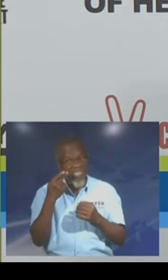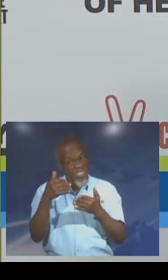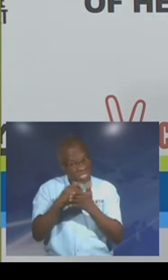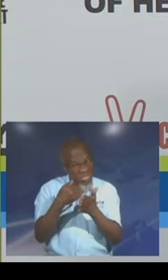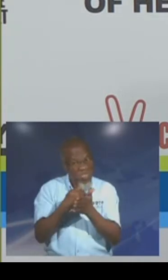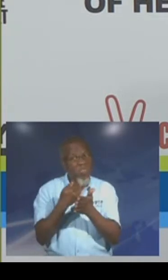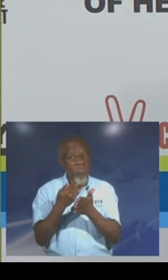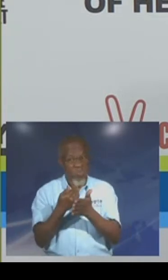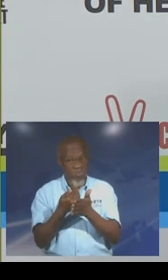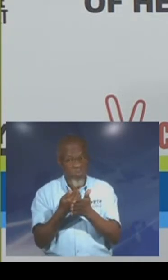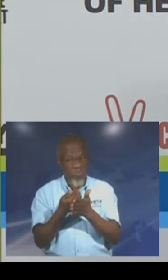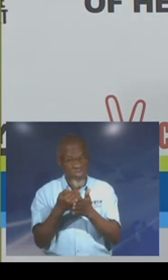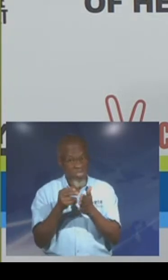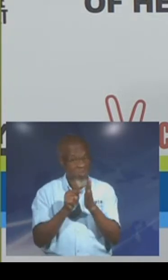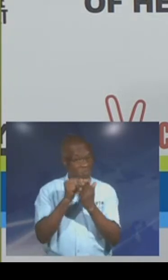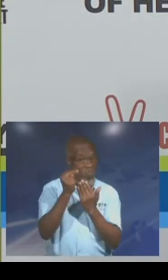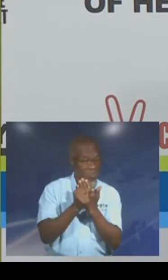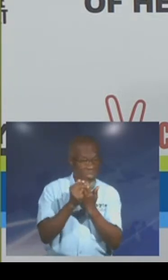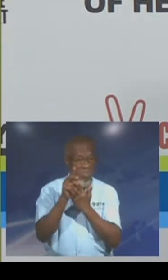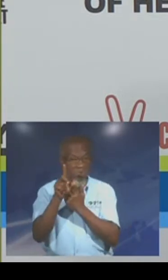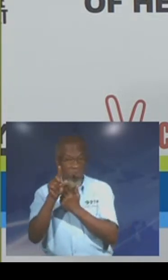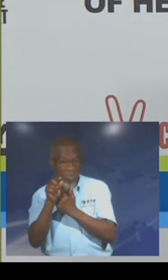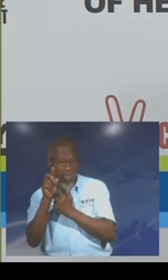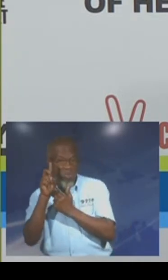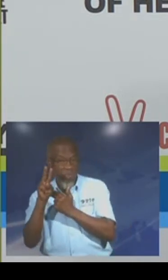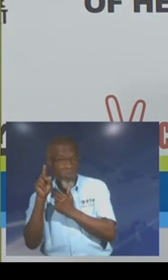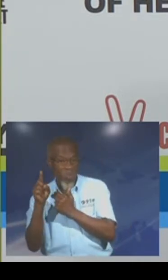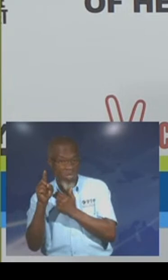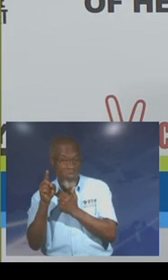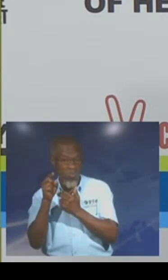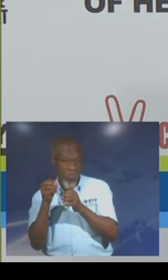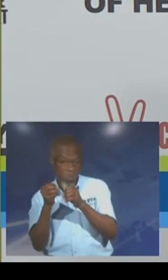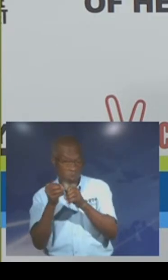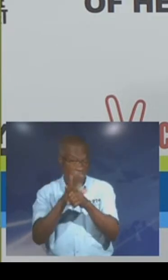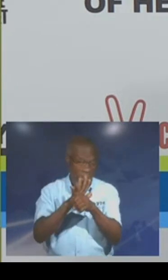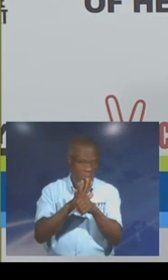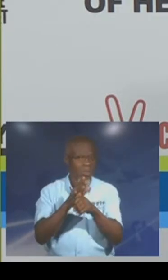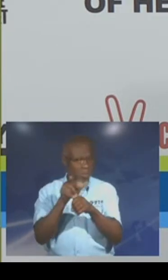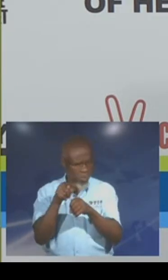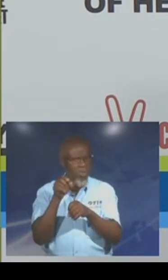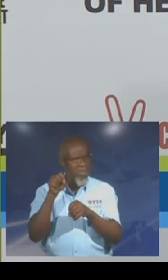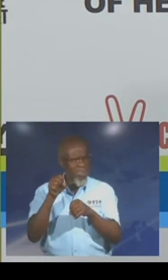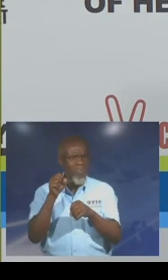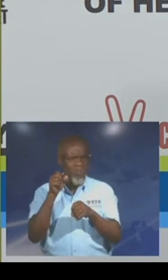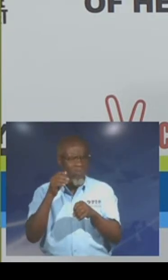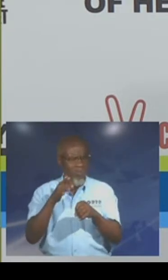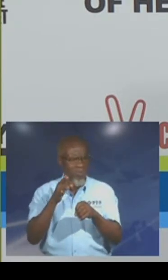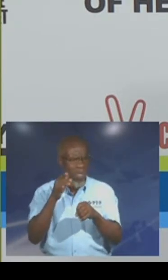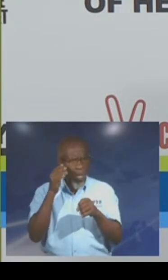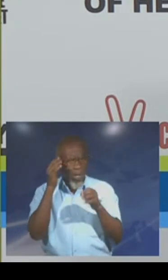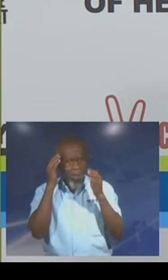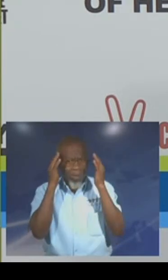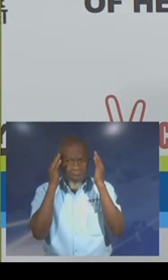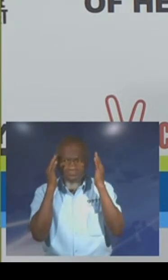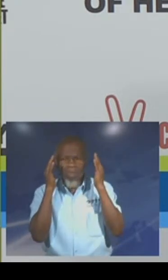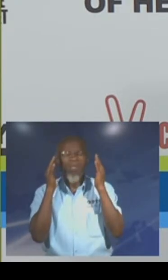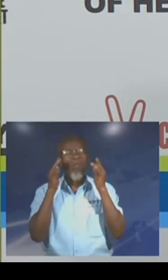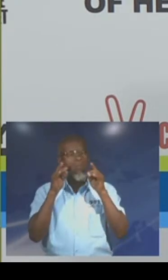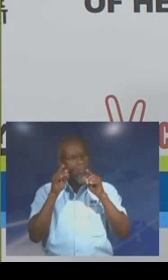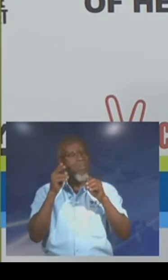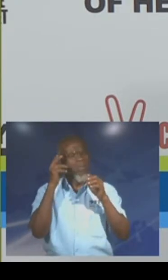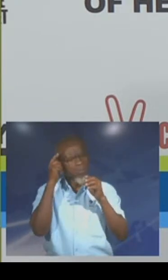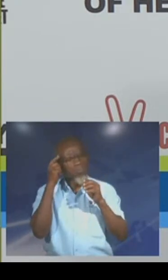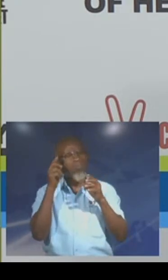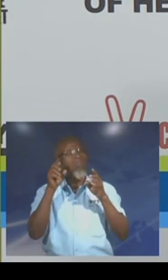of 2021, where the last variant, Omicron, began in South Africa. So there is a